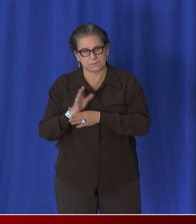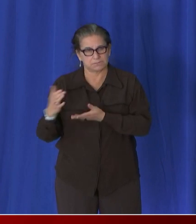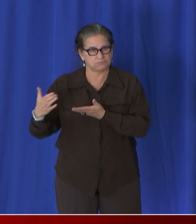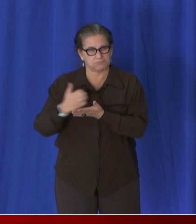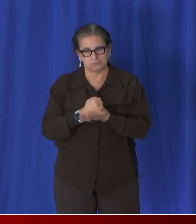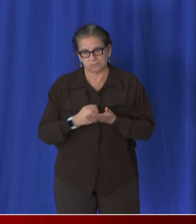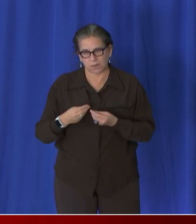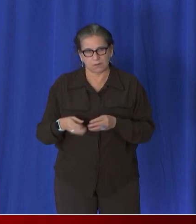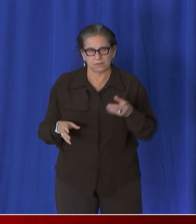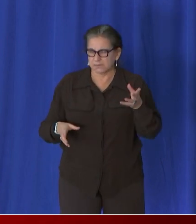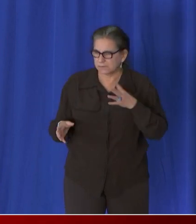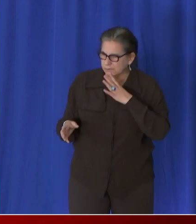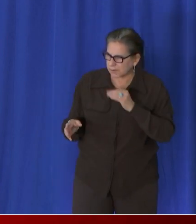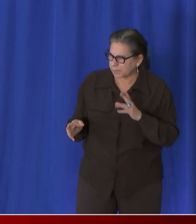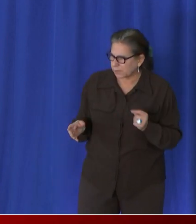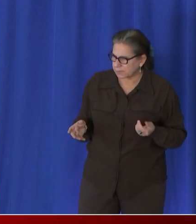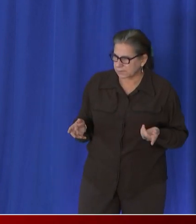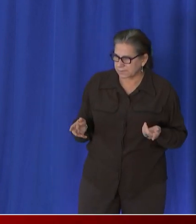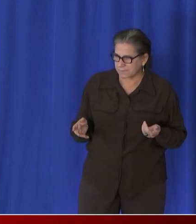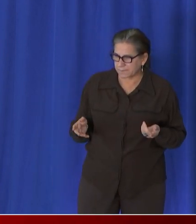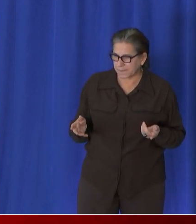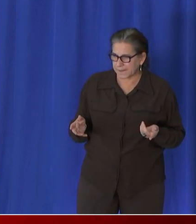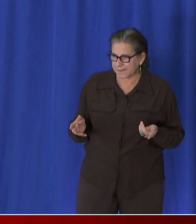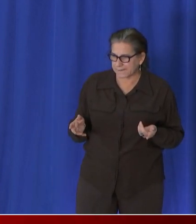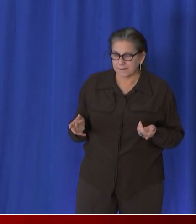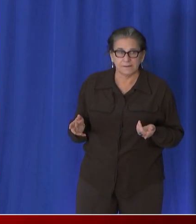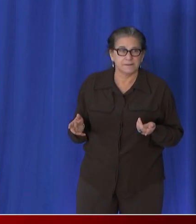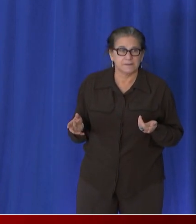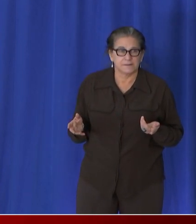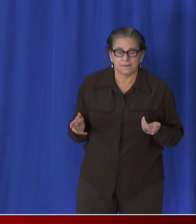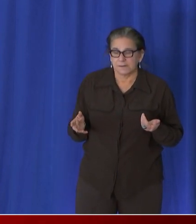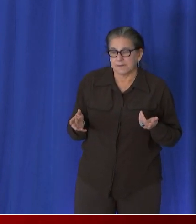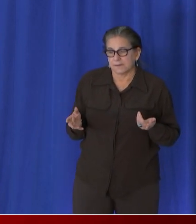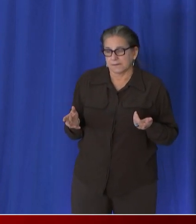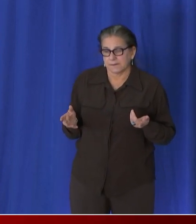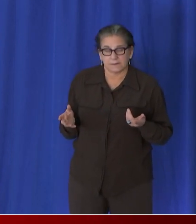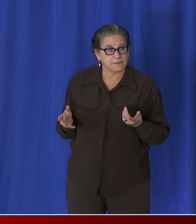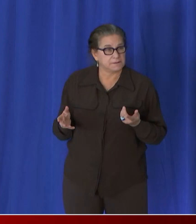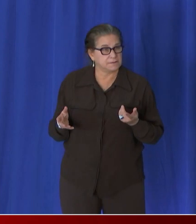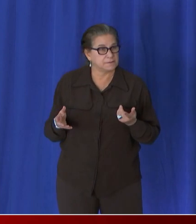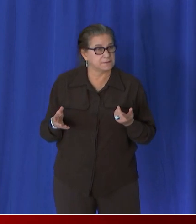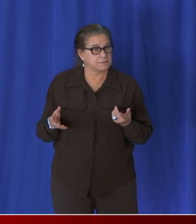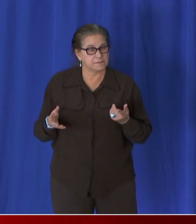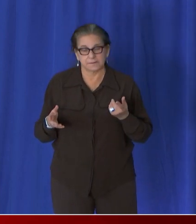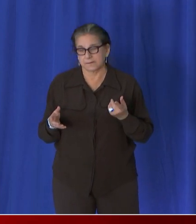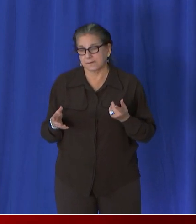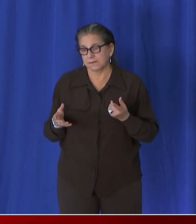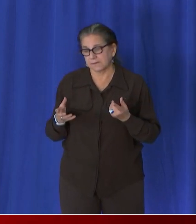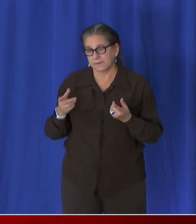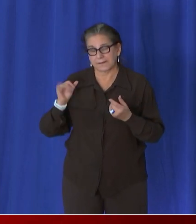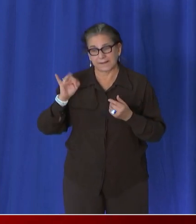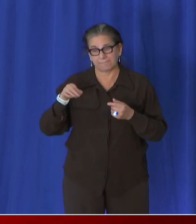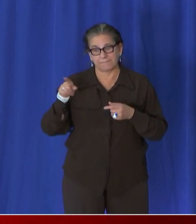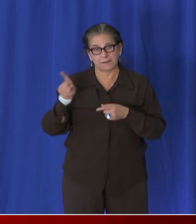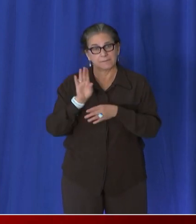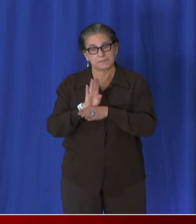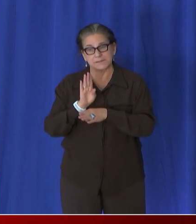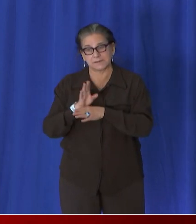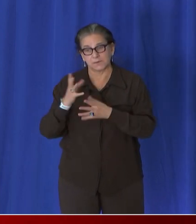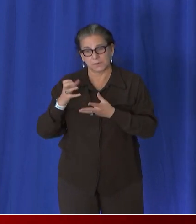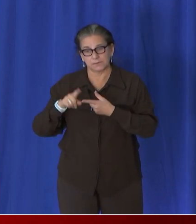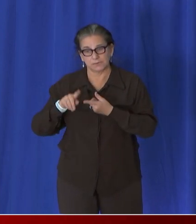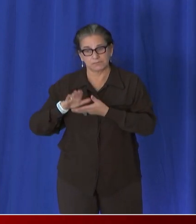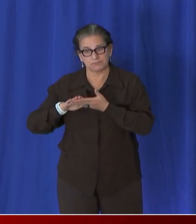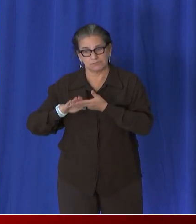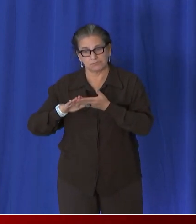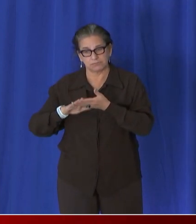of vaccination, businesses there, if they must require a mandate for people to, or excuse me, must require vaccination for people to